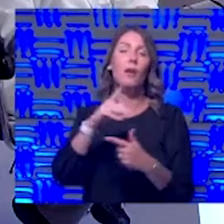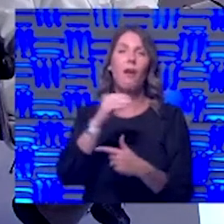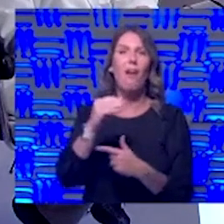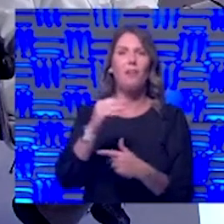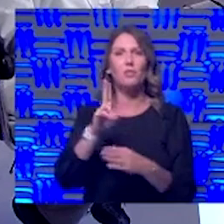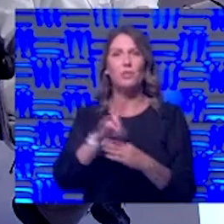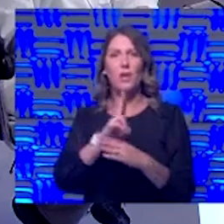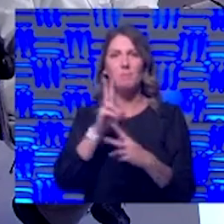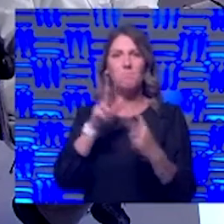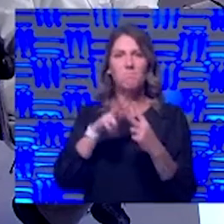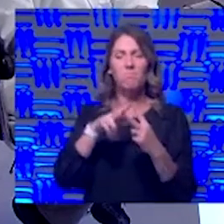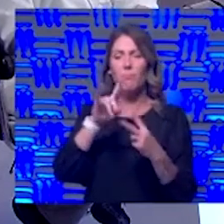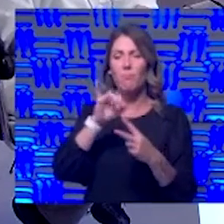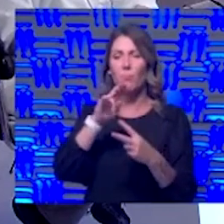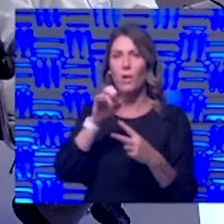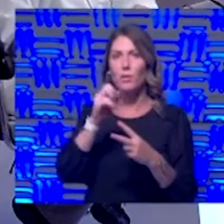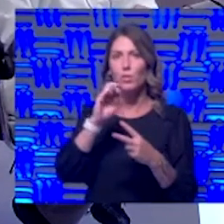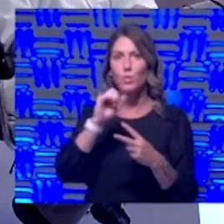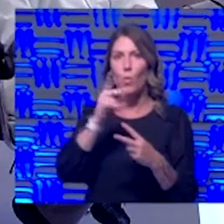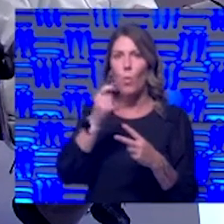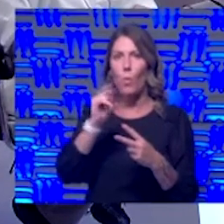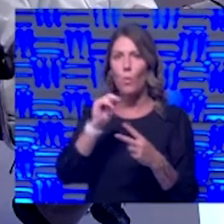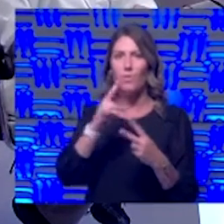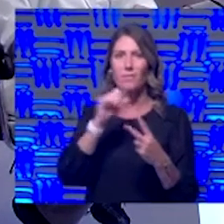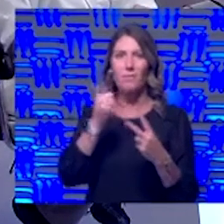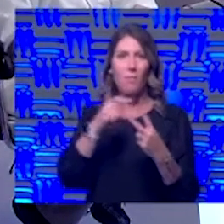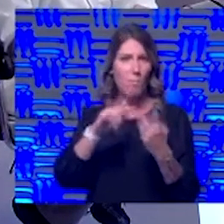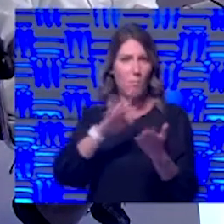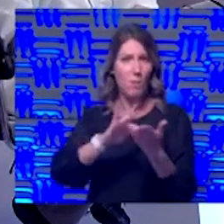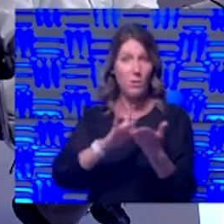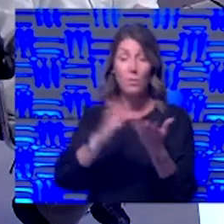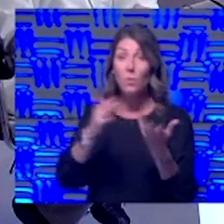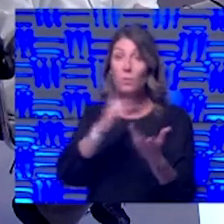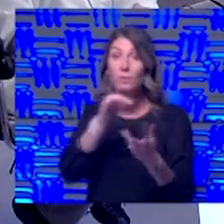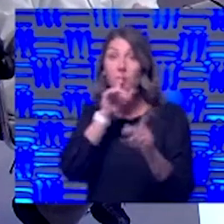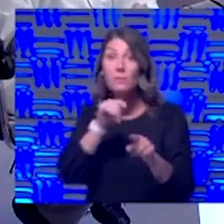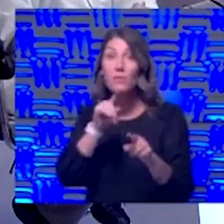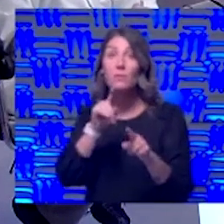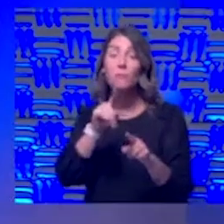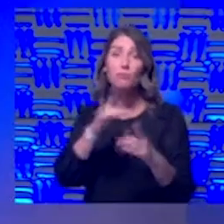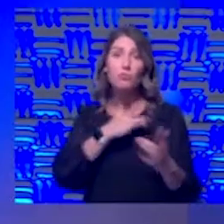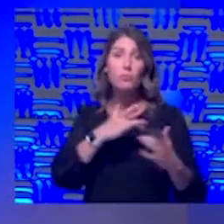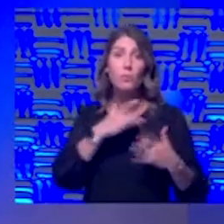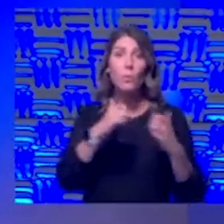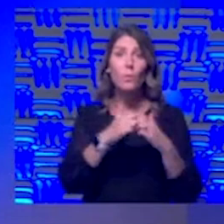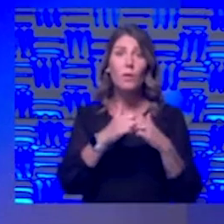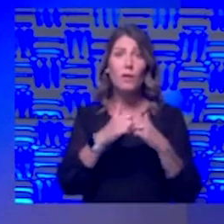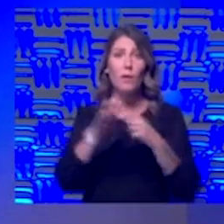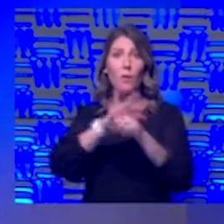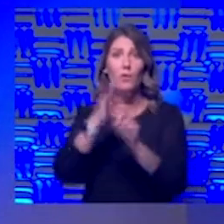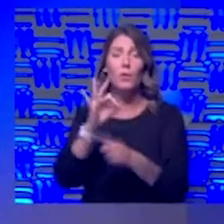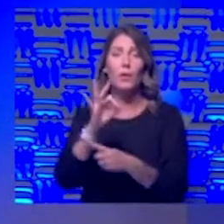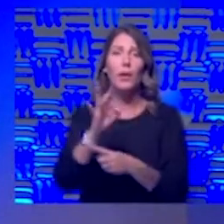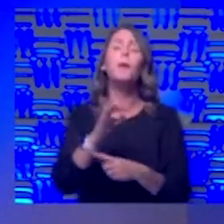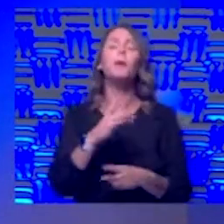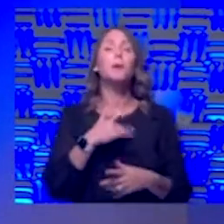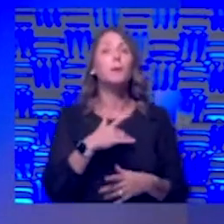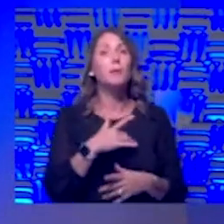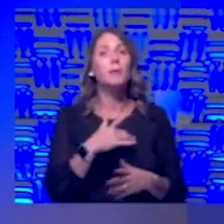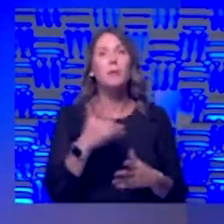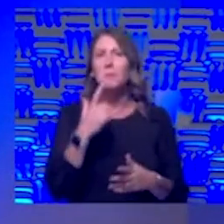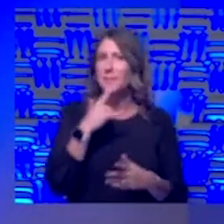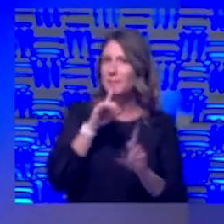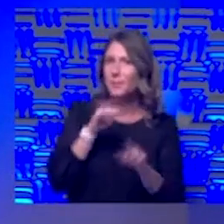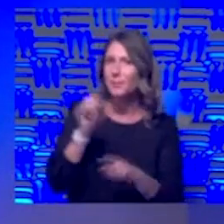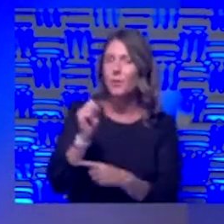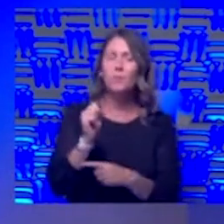when it comes to COVID? Oh, Dane, I think the answer to this is yes. Well, you know, I'm wondering about how much prednisone. That's always important, as